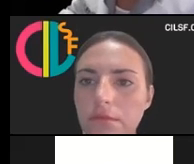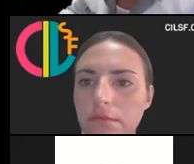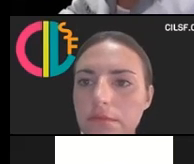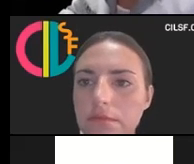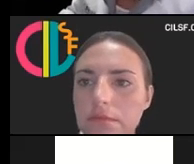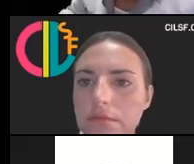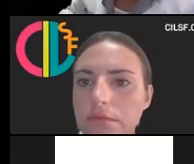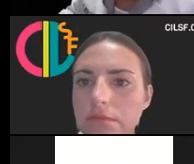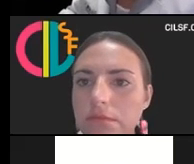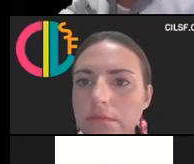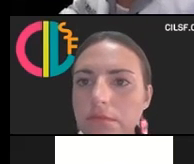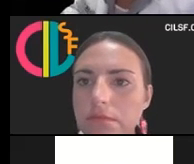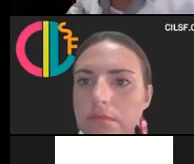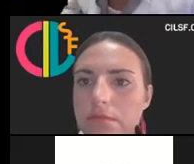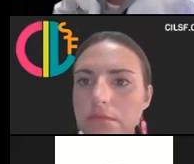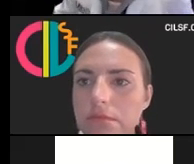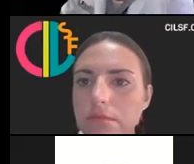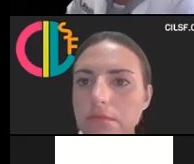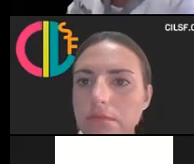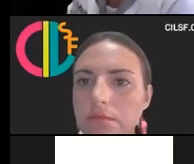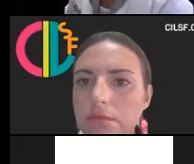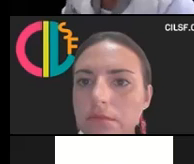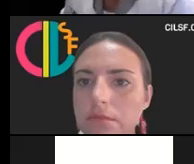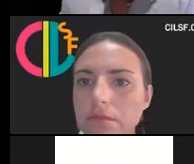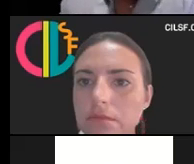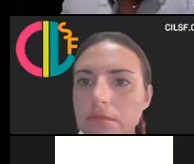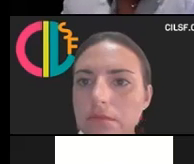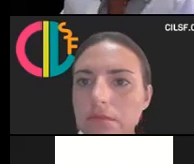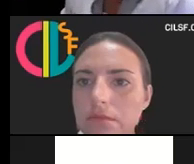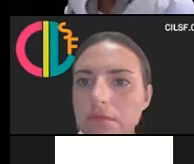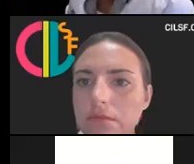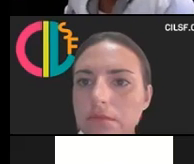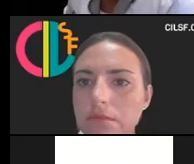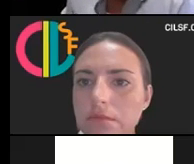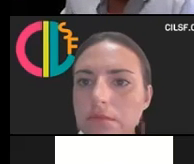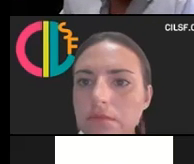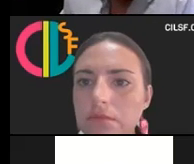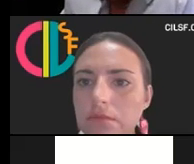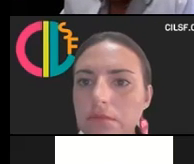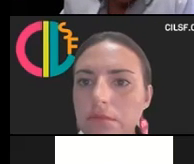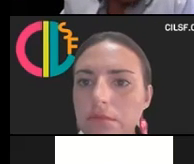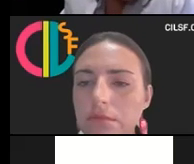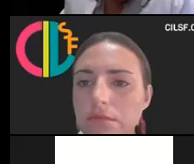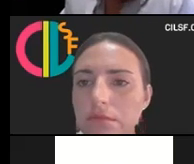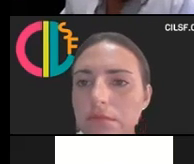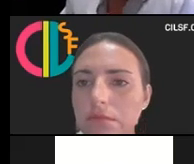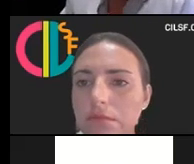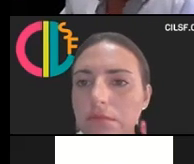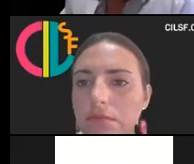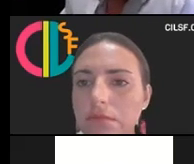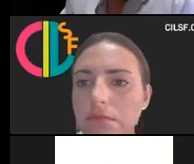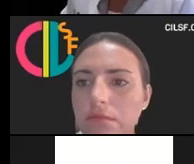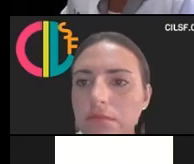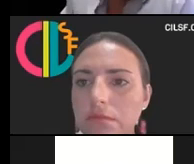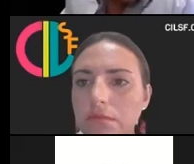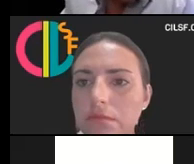it purposely, but thinking how many followers, she said that the vaccine led to swollen testicles in somebody in Trinidad, and they looked at it, turns out it was